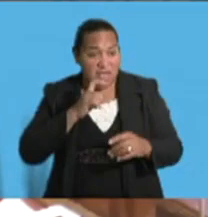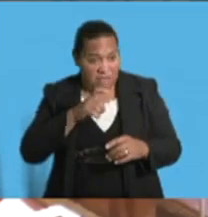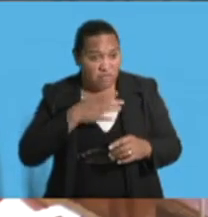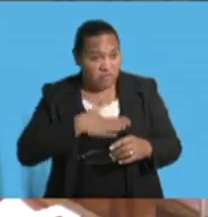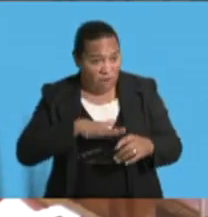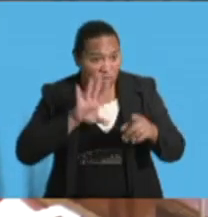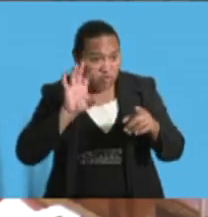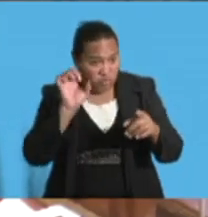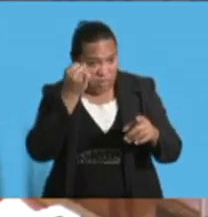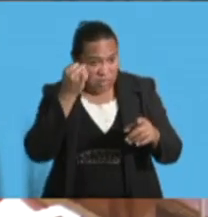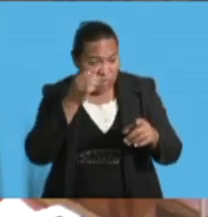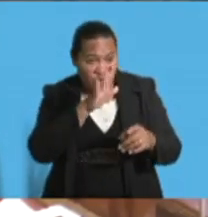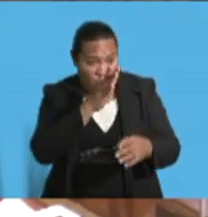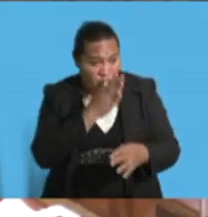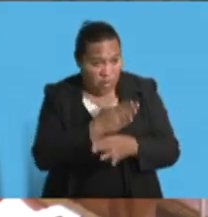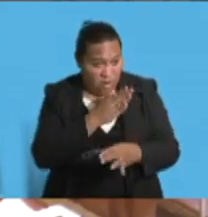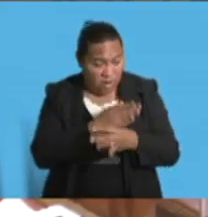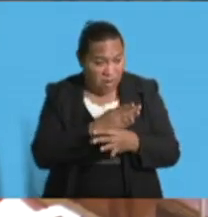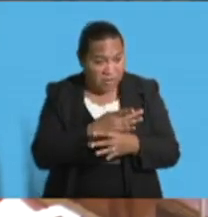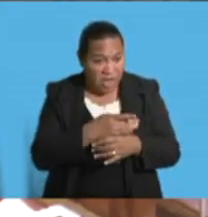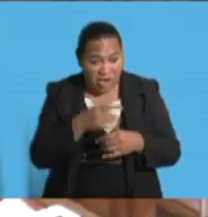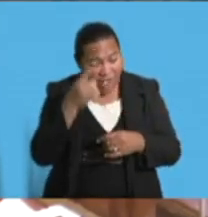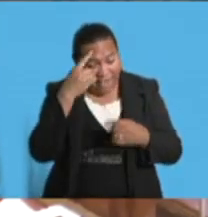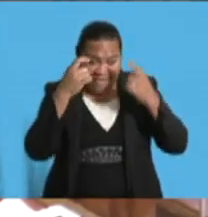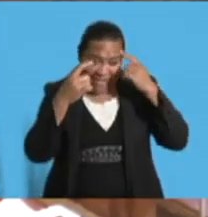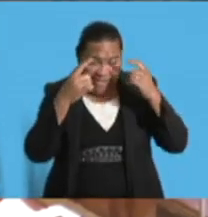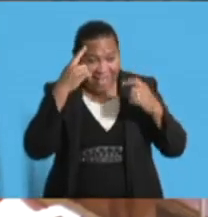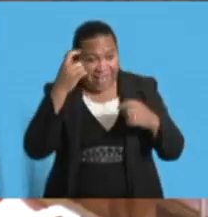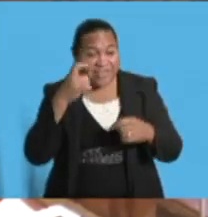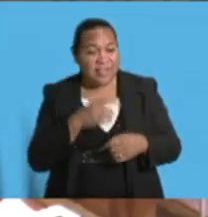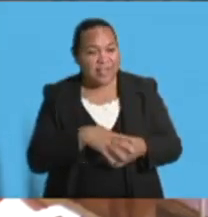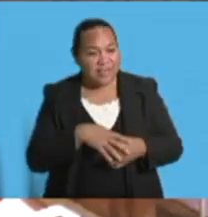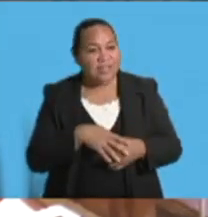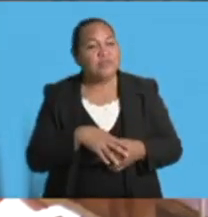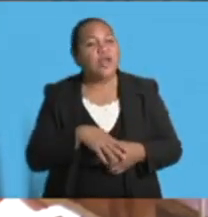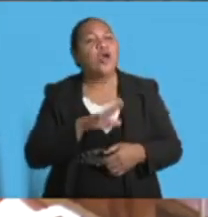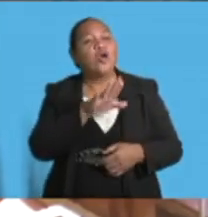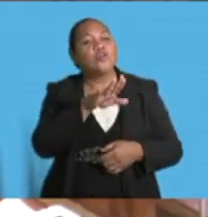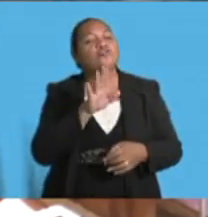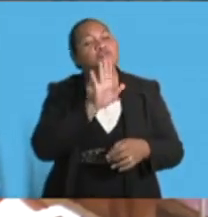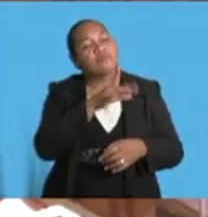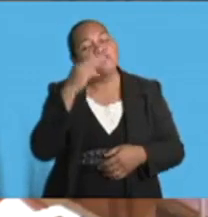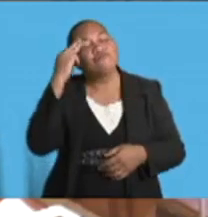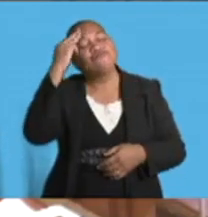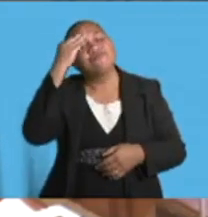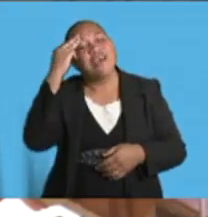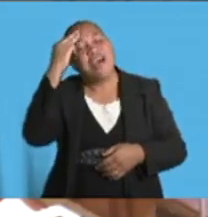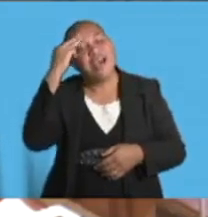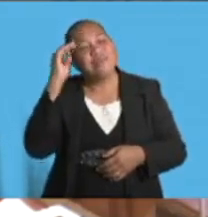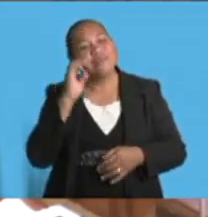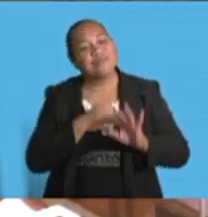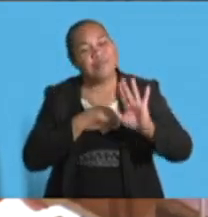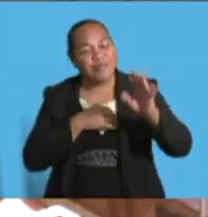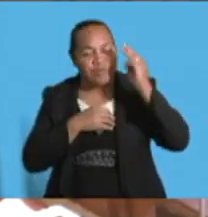coming elections with their warped and convoluted ideas and thoughts, I say, in your dreams, in your dreams.